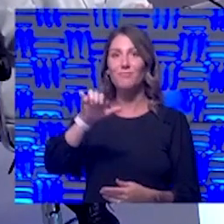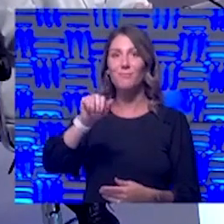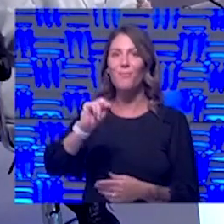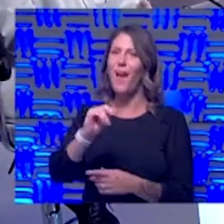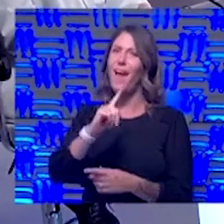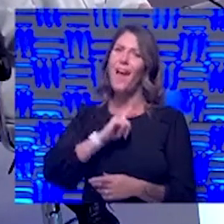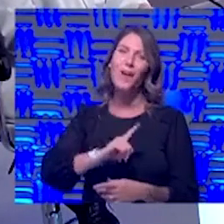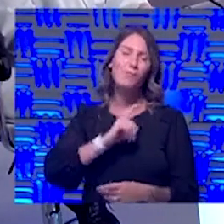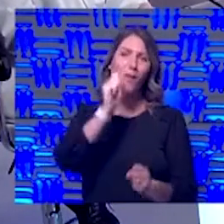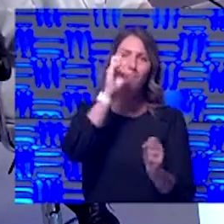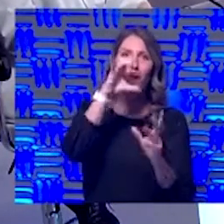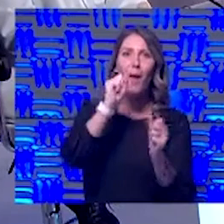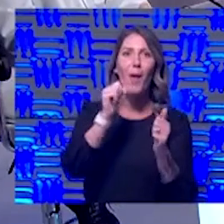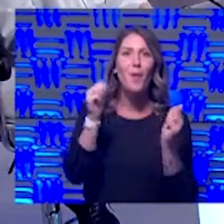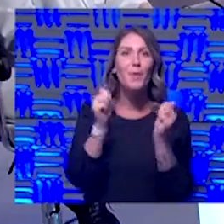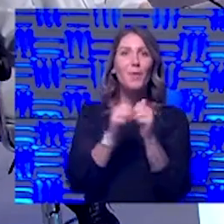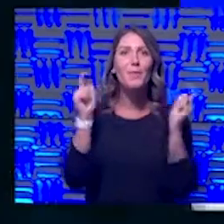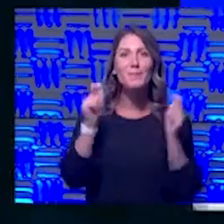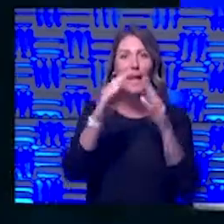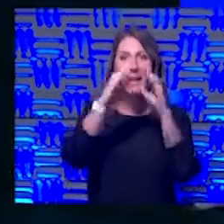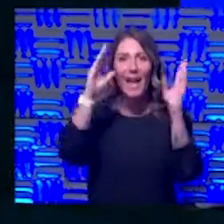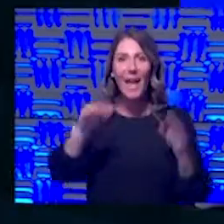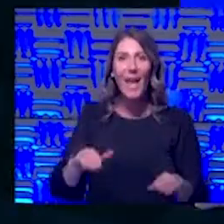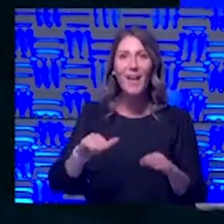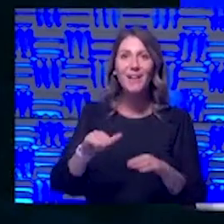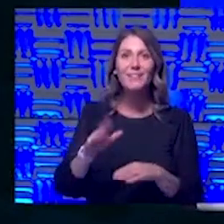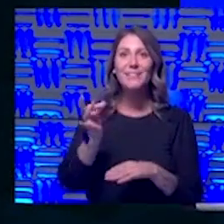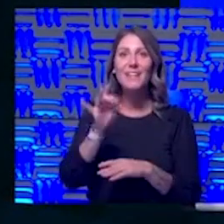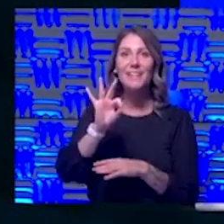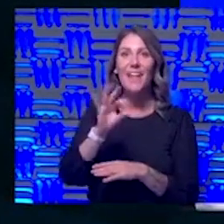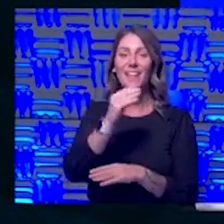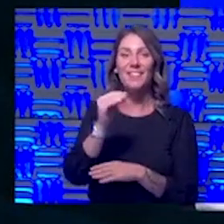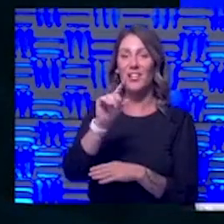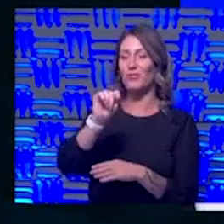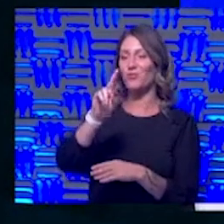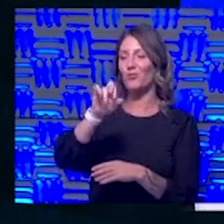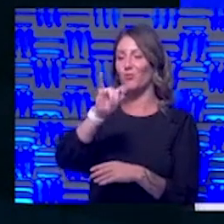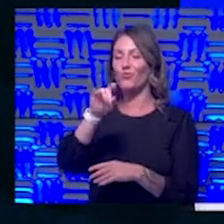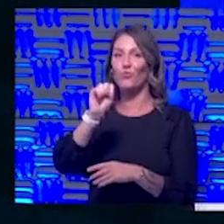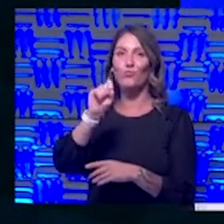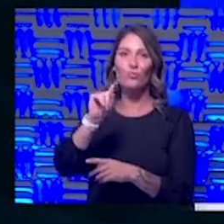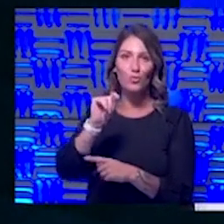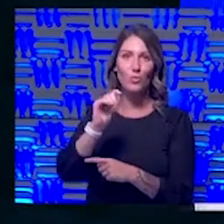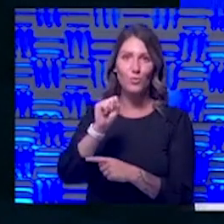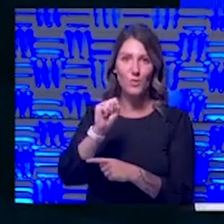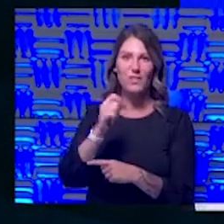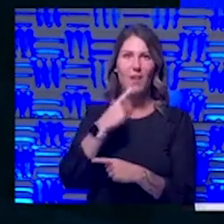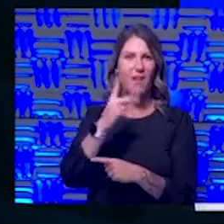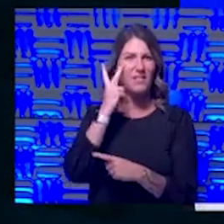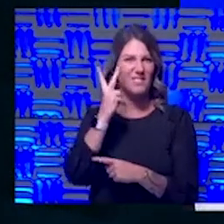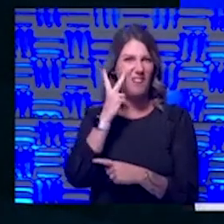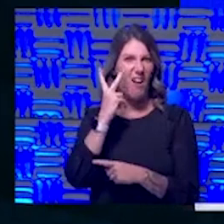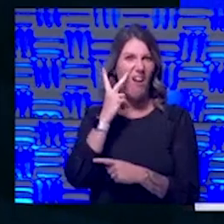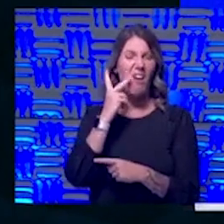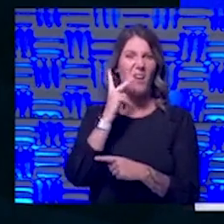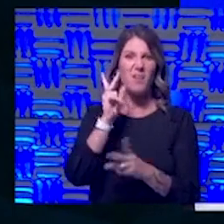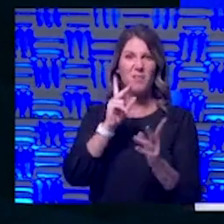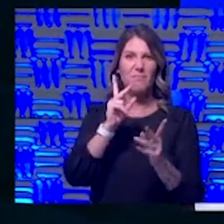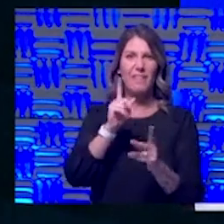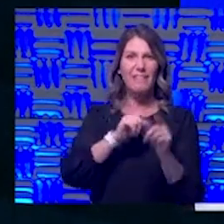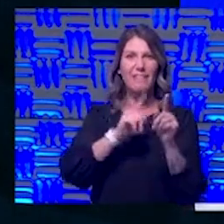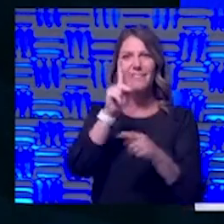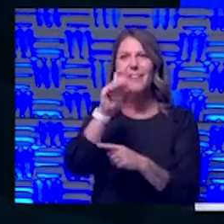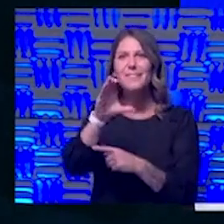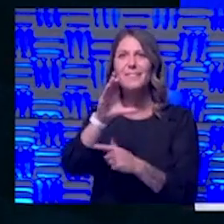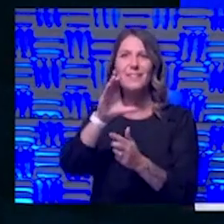at 89th and Troost. I'm going to go drive by that this weekend. Yeah. I know I've seen some articles, and The Star has covered that, if I remember. But I haven't been by. I'm going to go by and